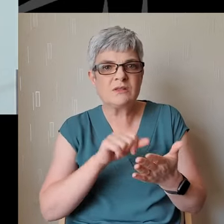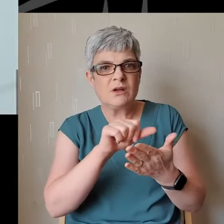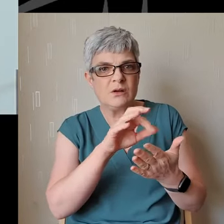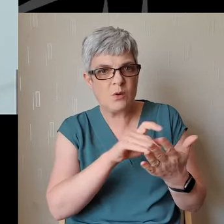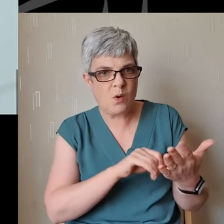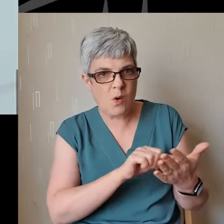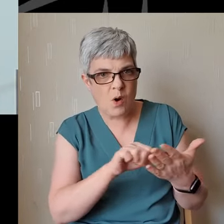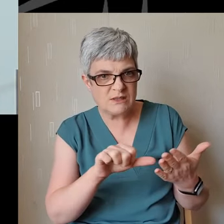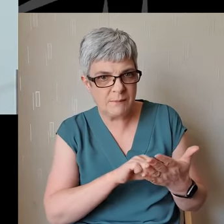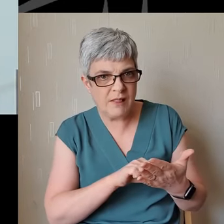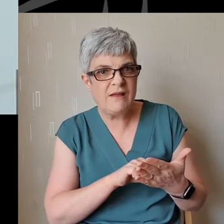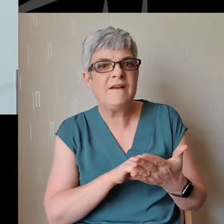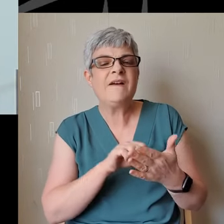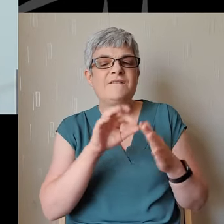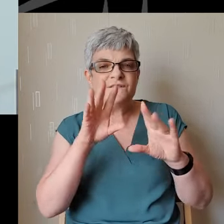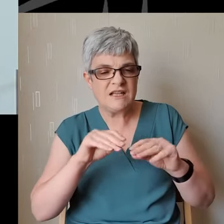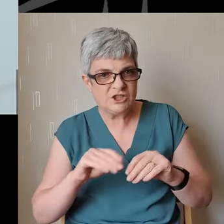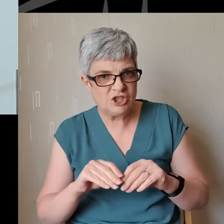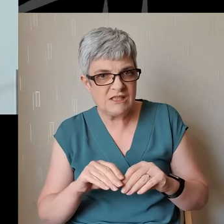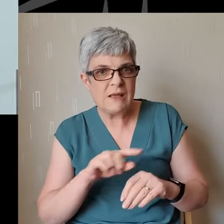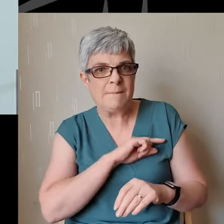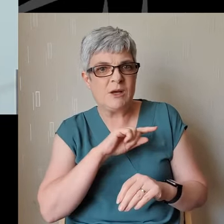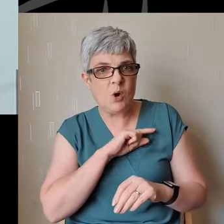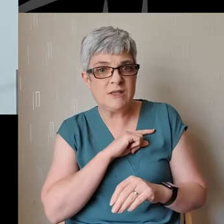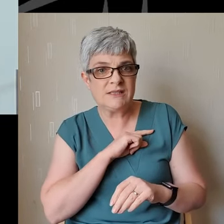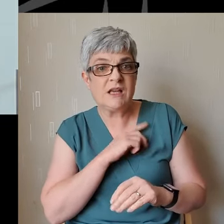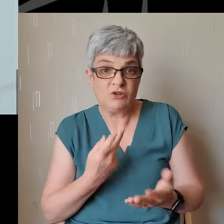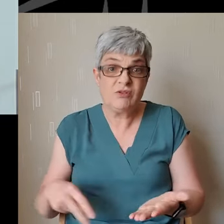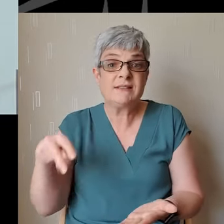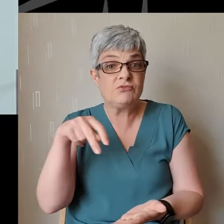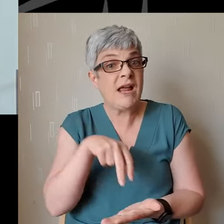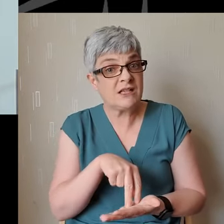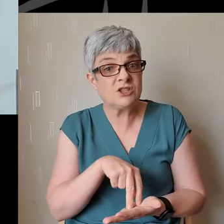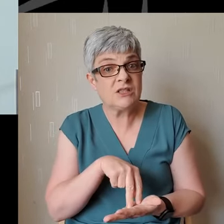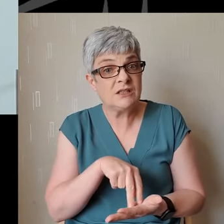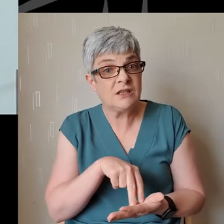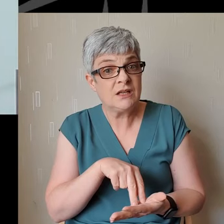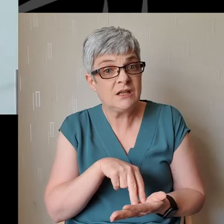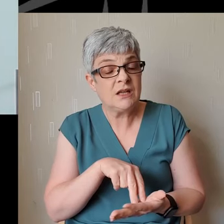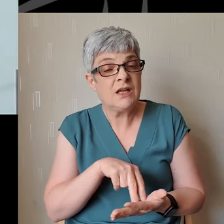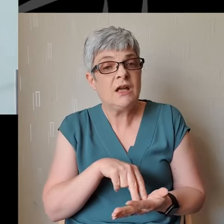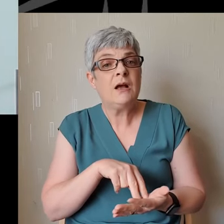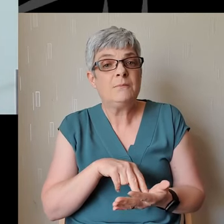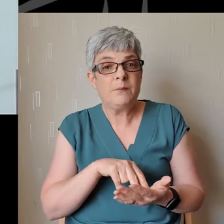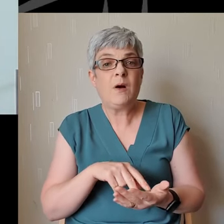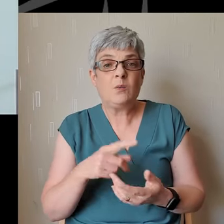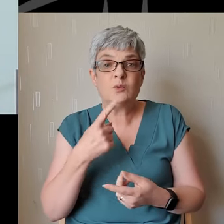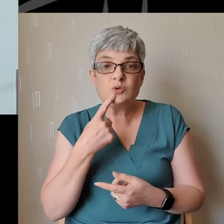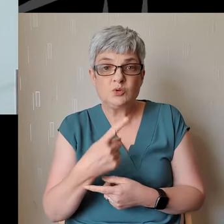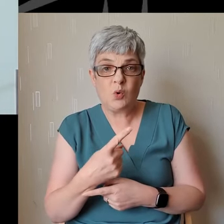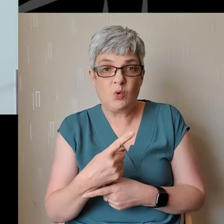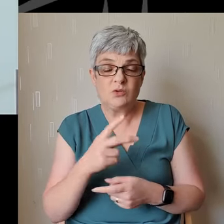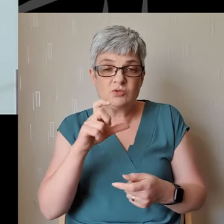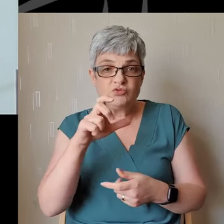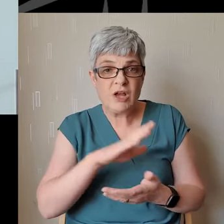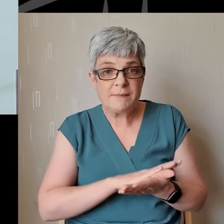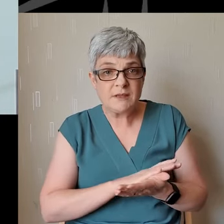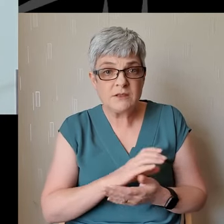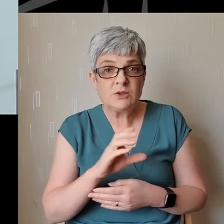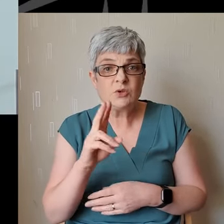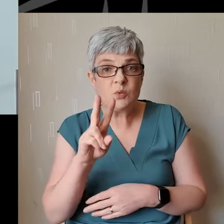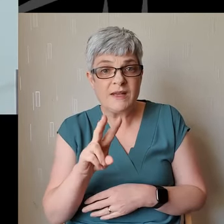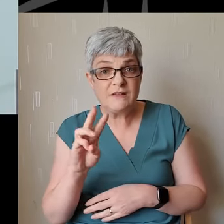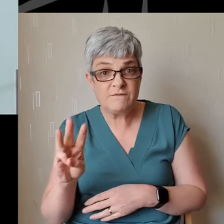Because joy is so present after the resurrection, but we're even told chapter 24 at verse 41 that the